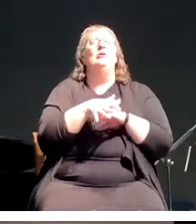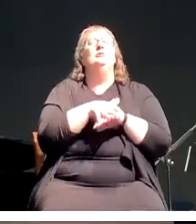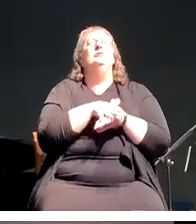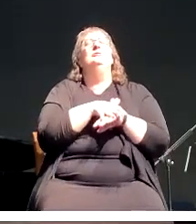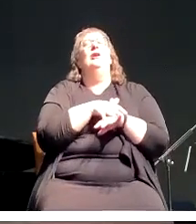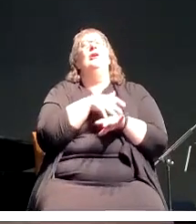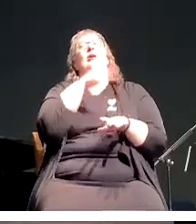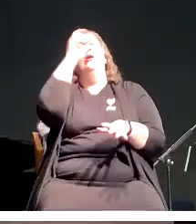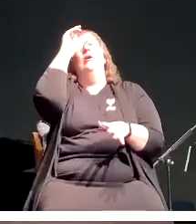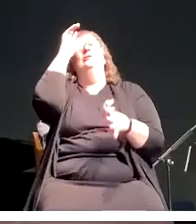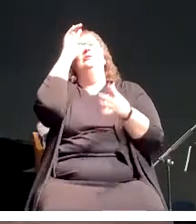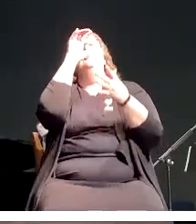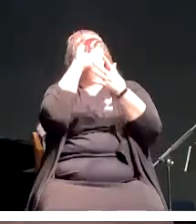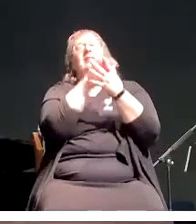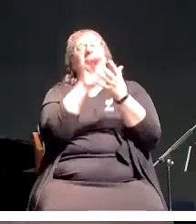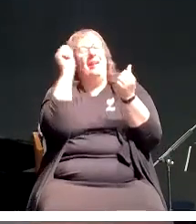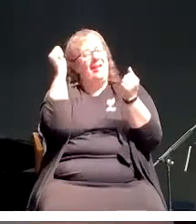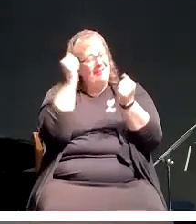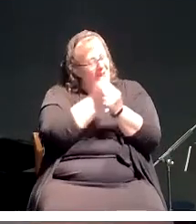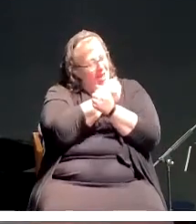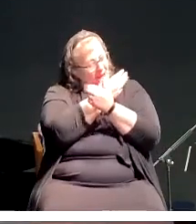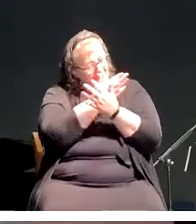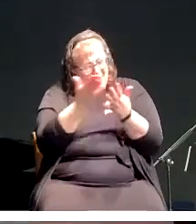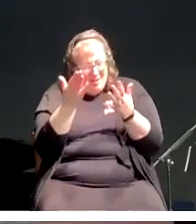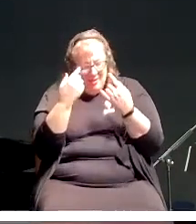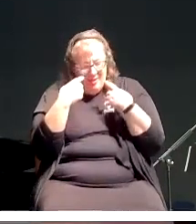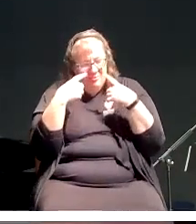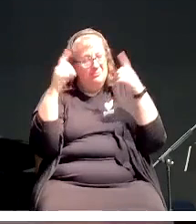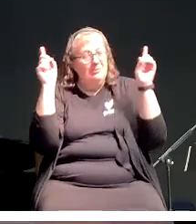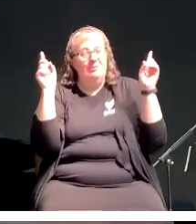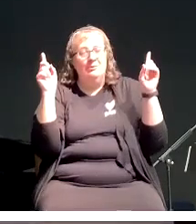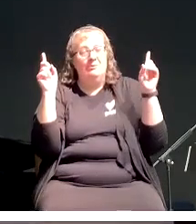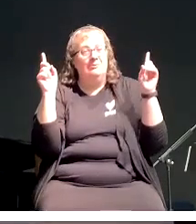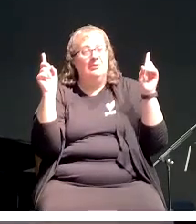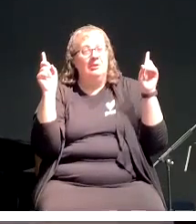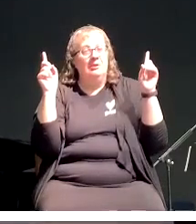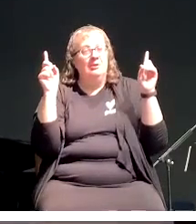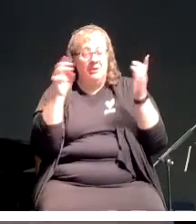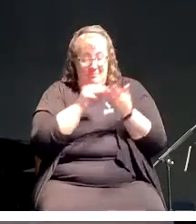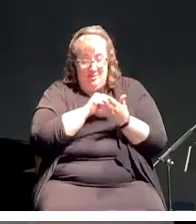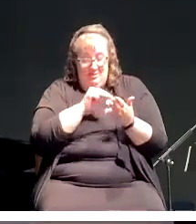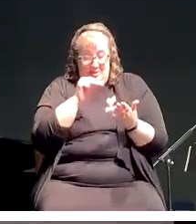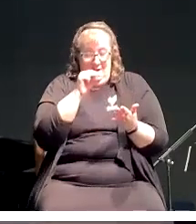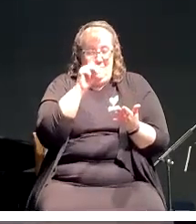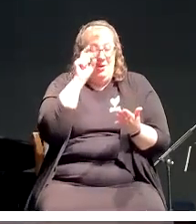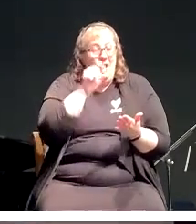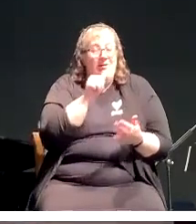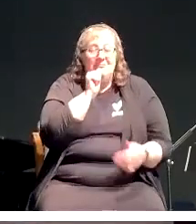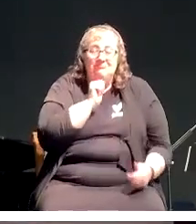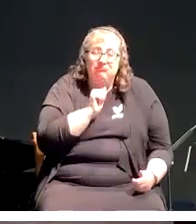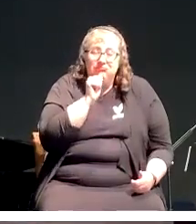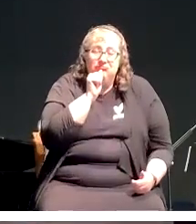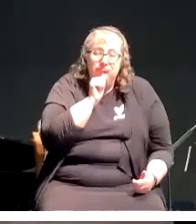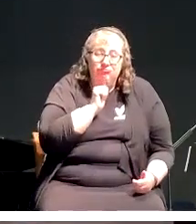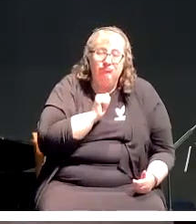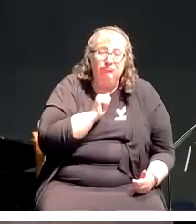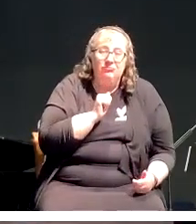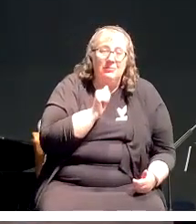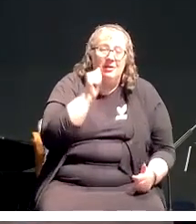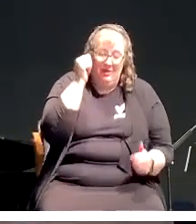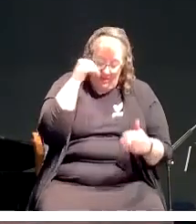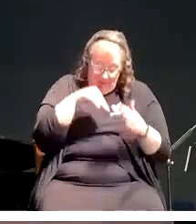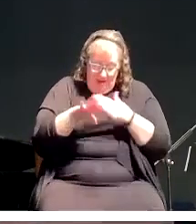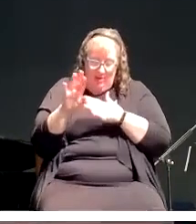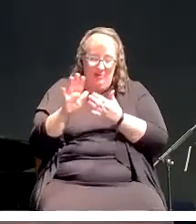to believe everything that was foretold, that the Messiah would have to suffer and then enter into